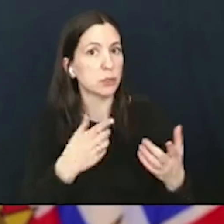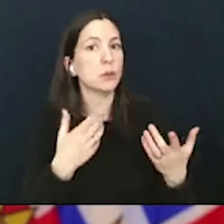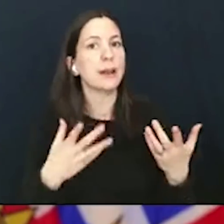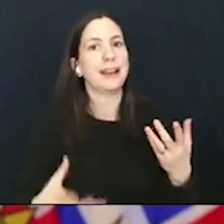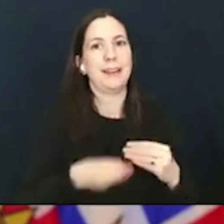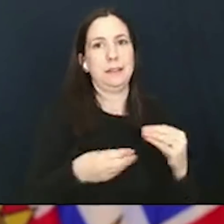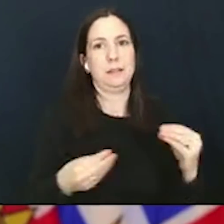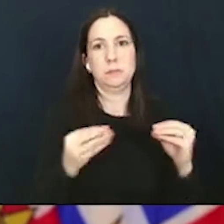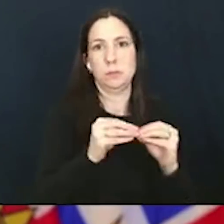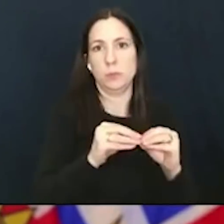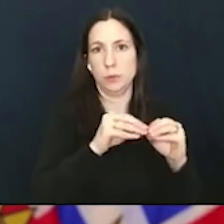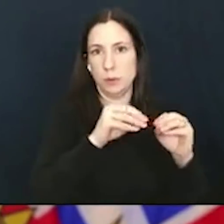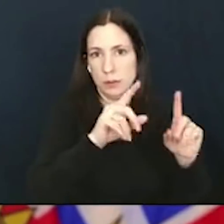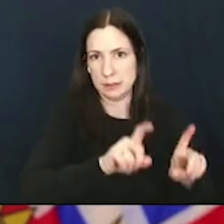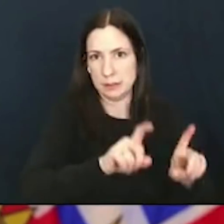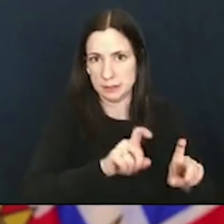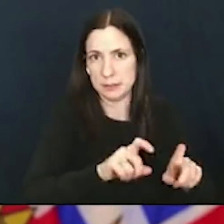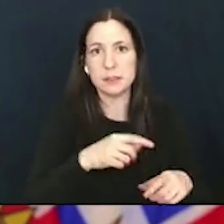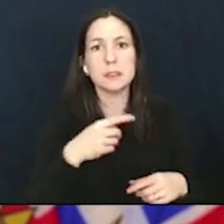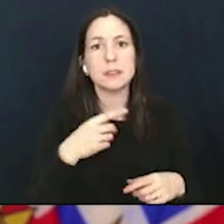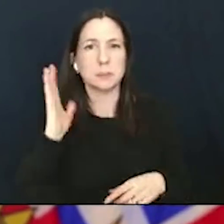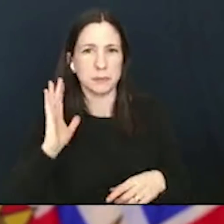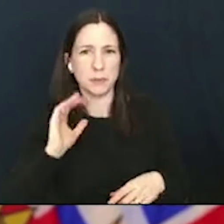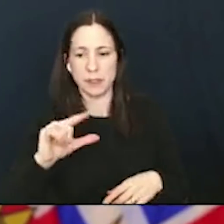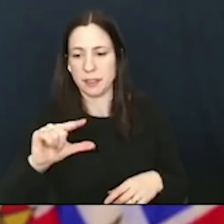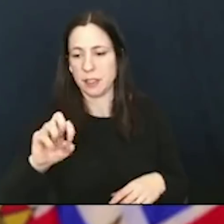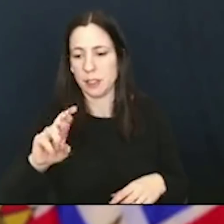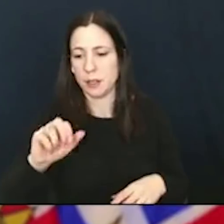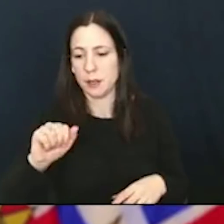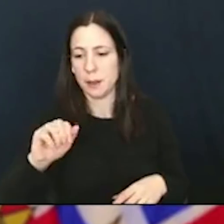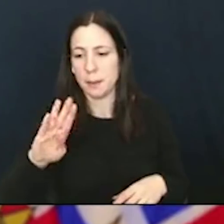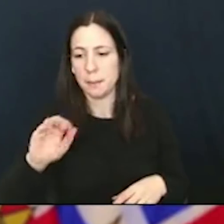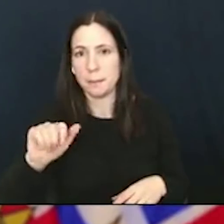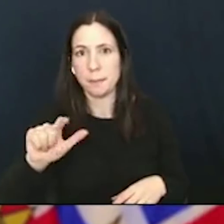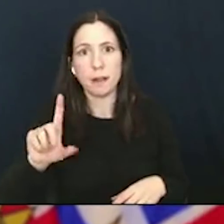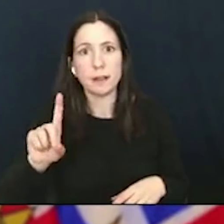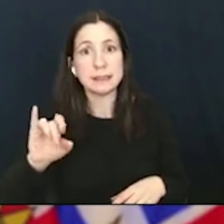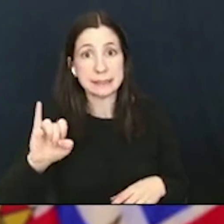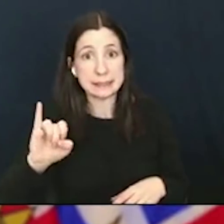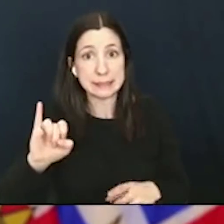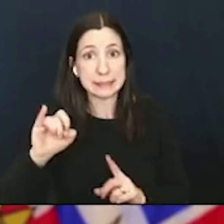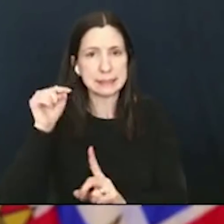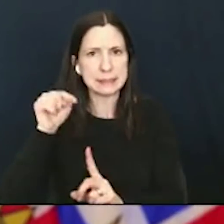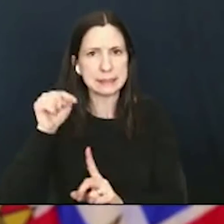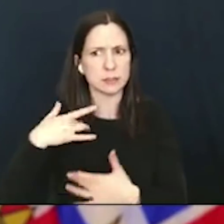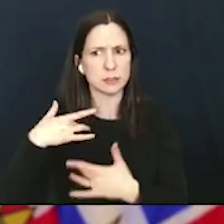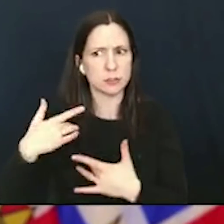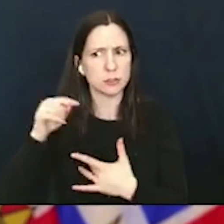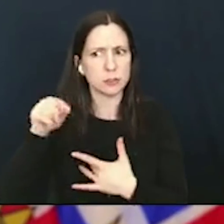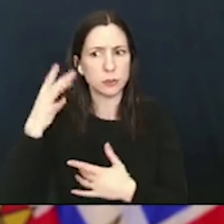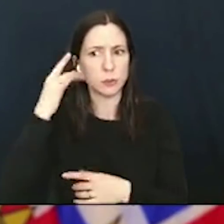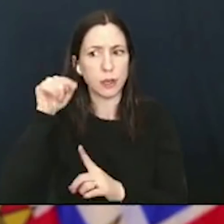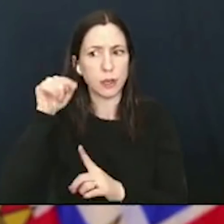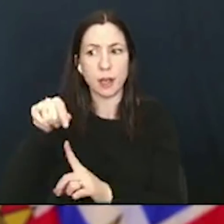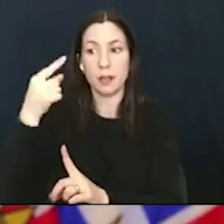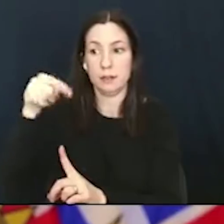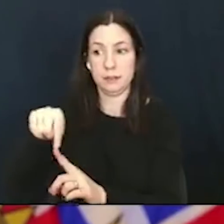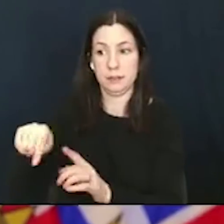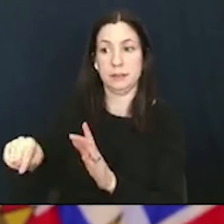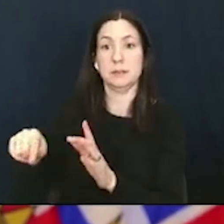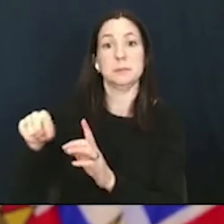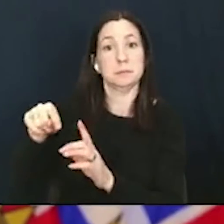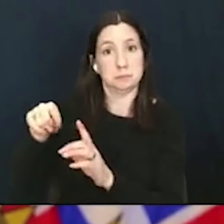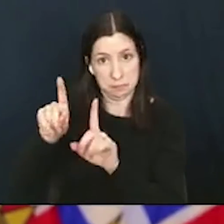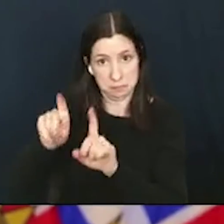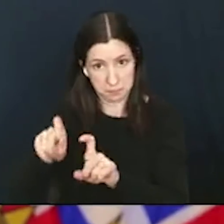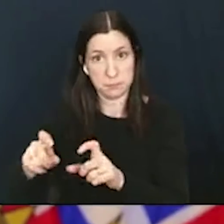concern that we had earlier in Garibaldi, where no other people in the cohort tested positive. And